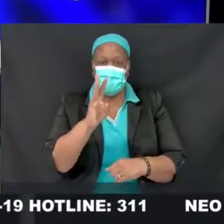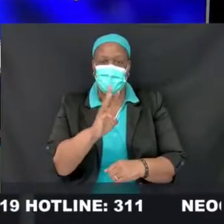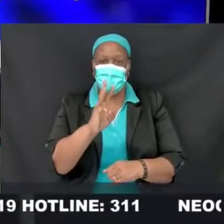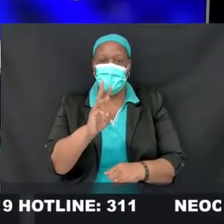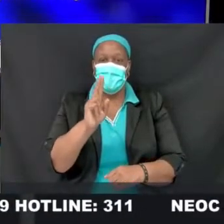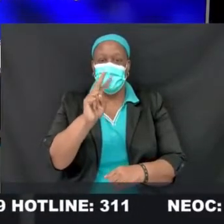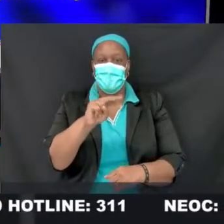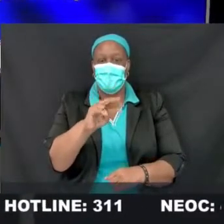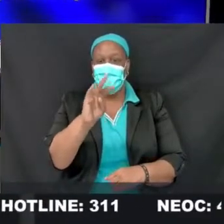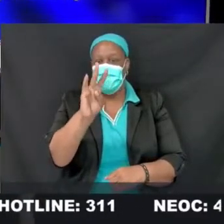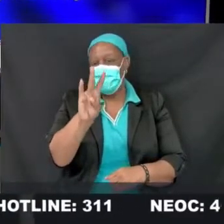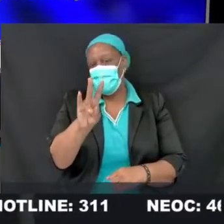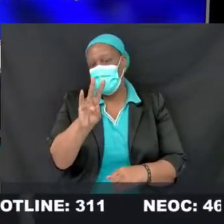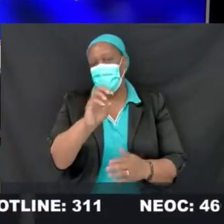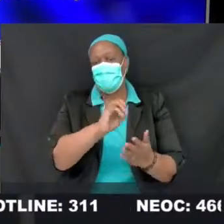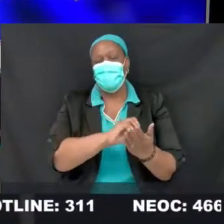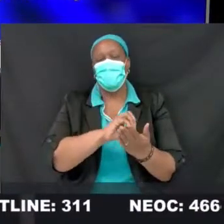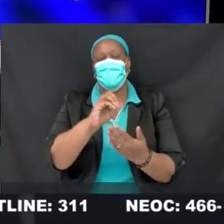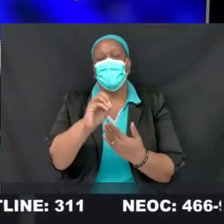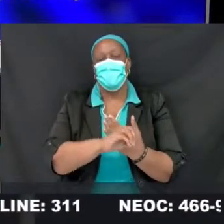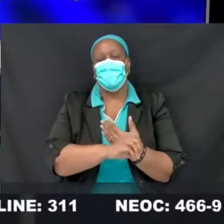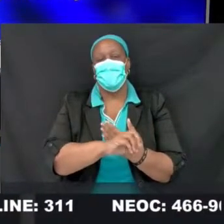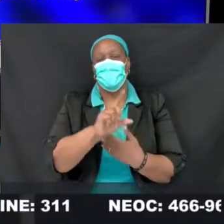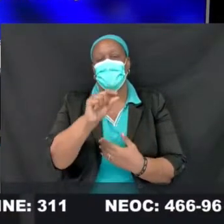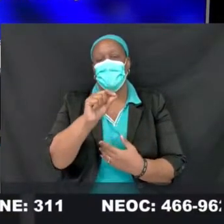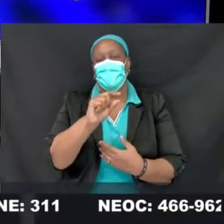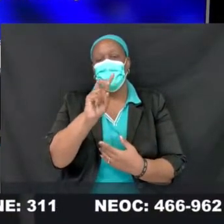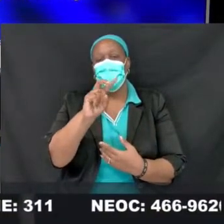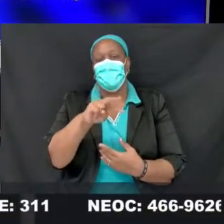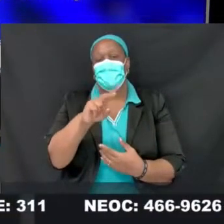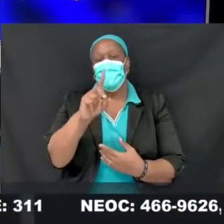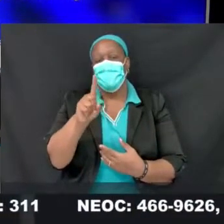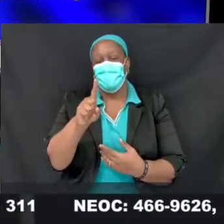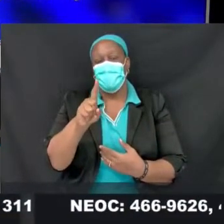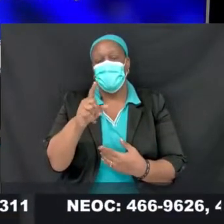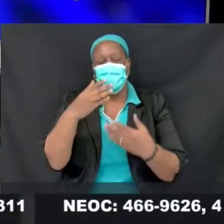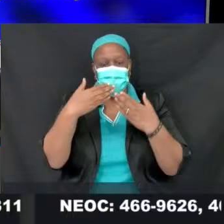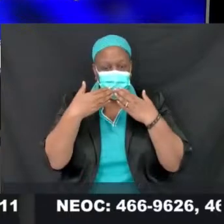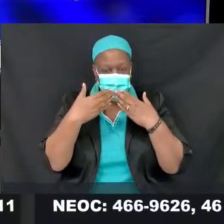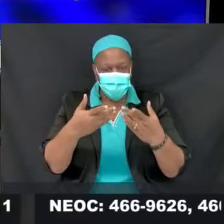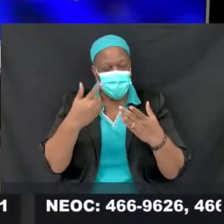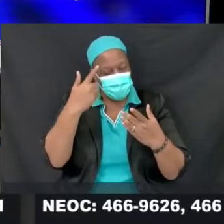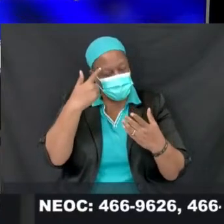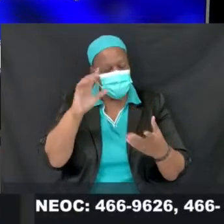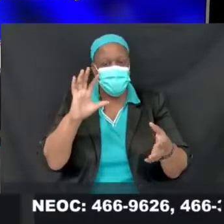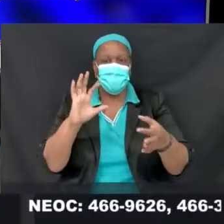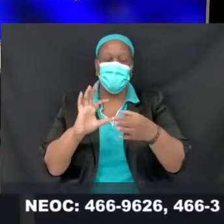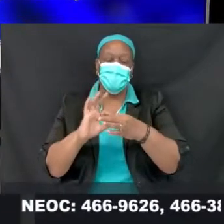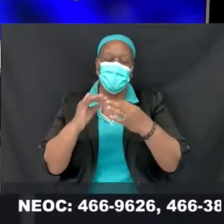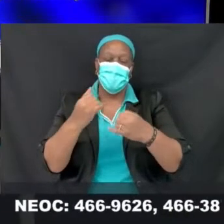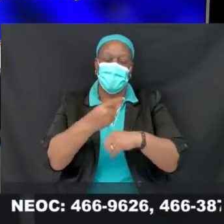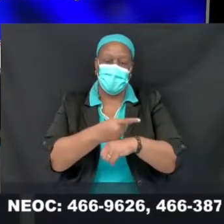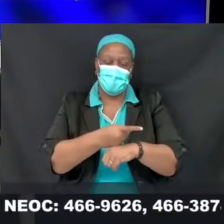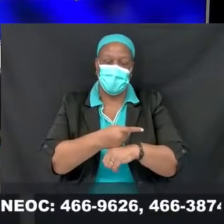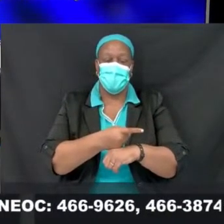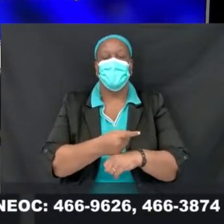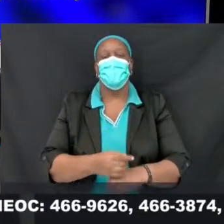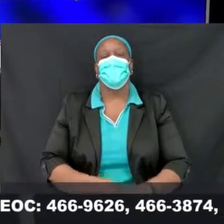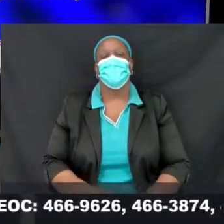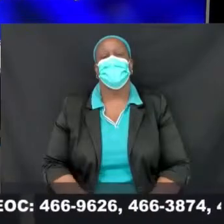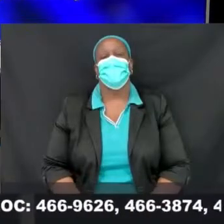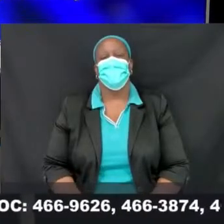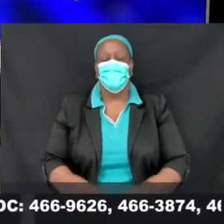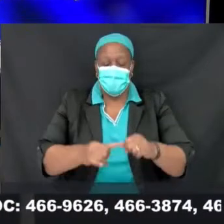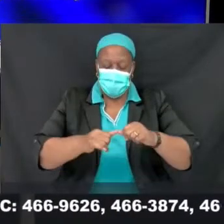October 2021. Thank you very much for joining us today. As usual, we continue